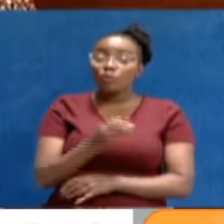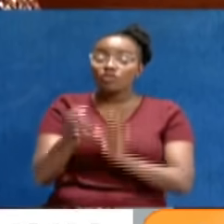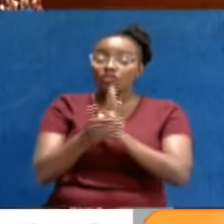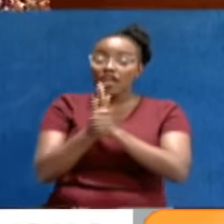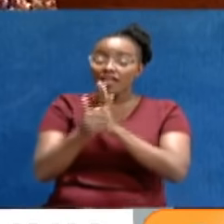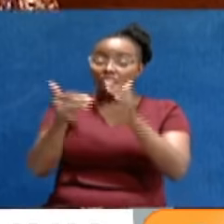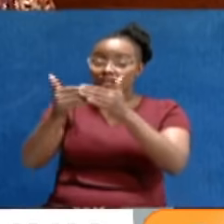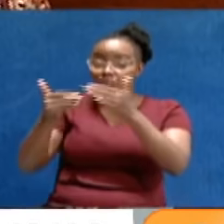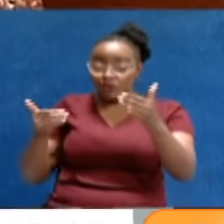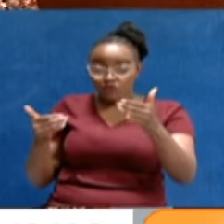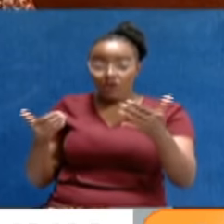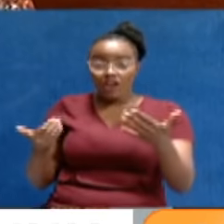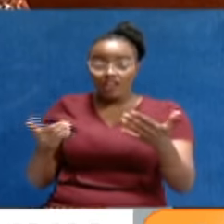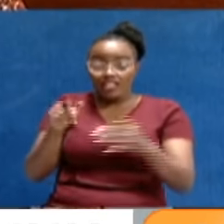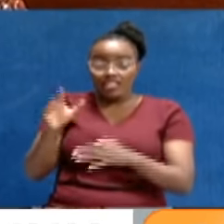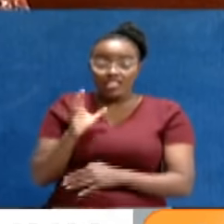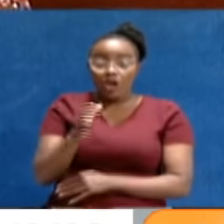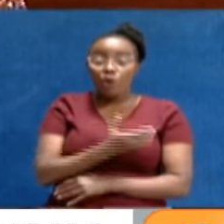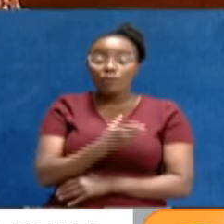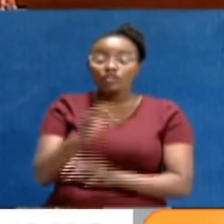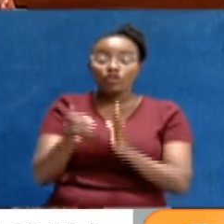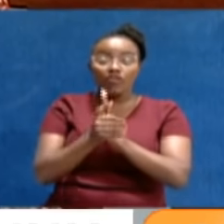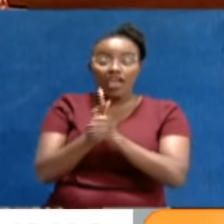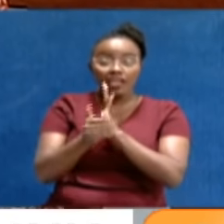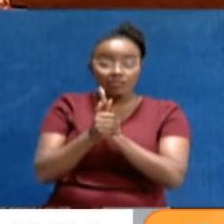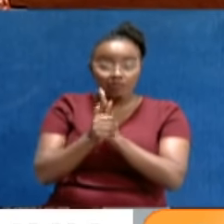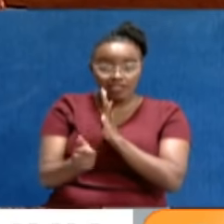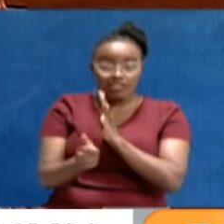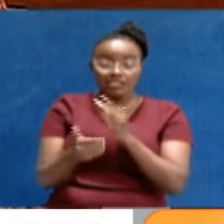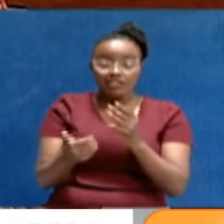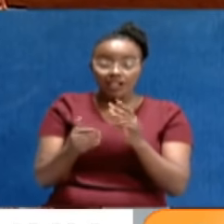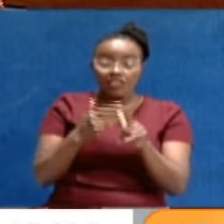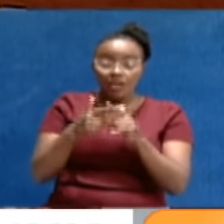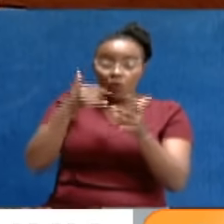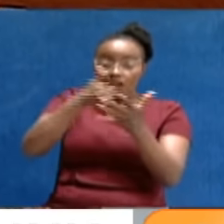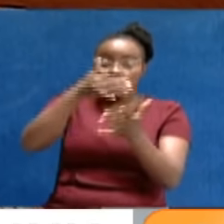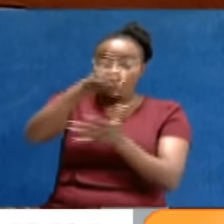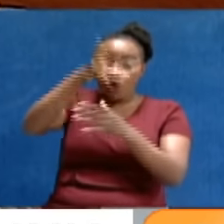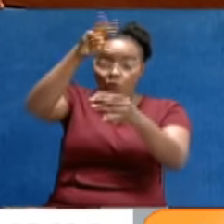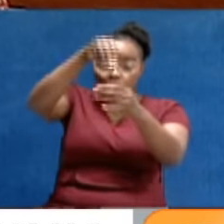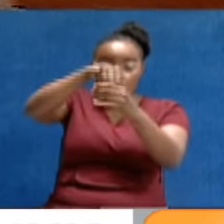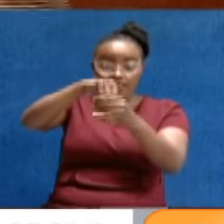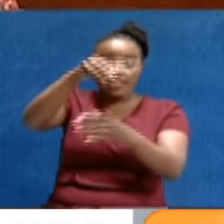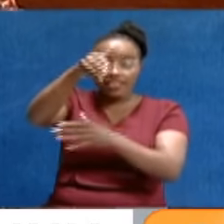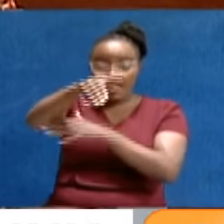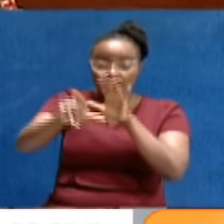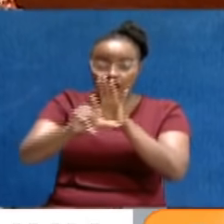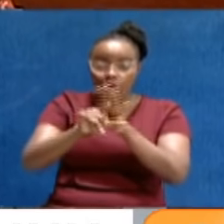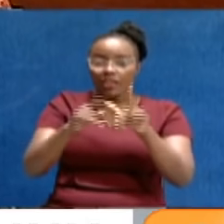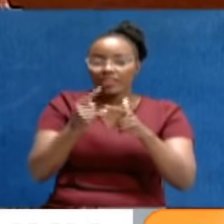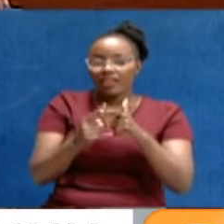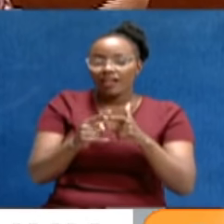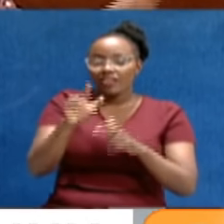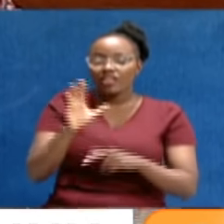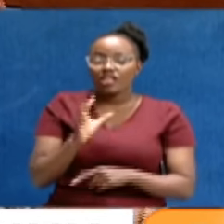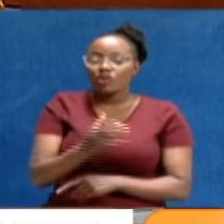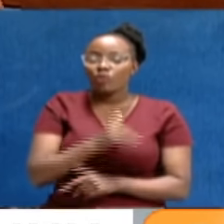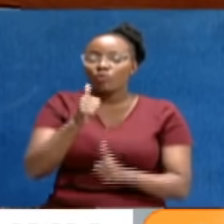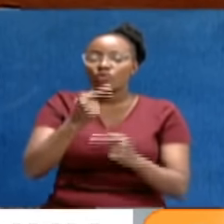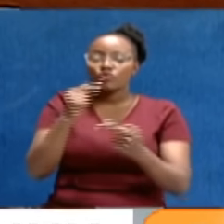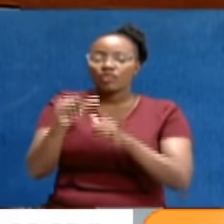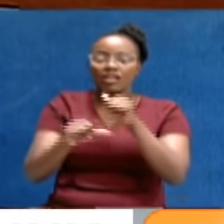experts before, it was a committee of experts factored in within the law. This committee